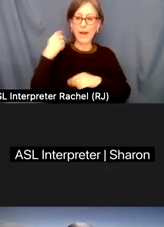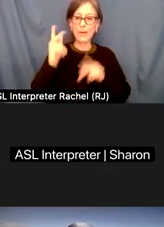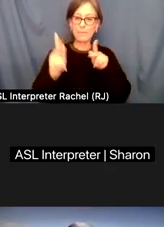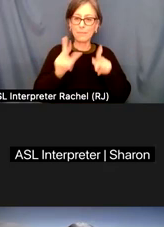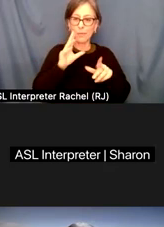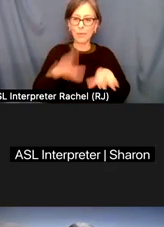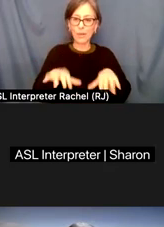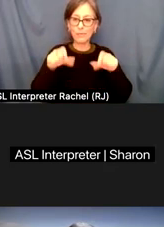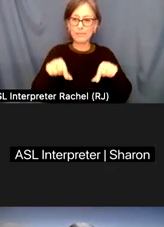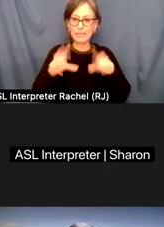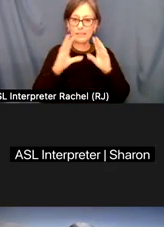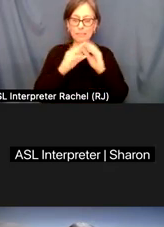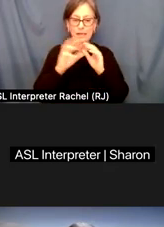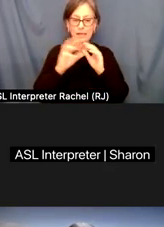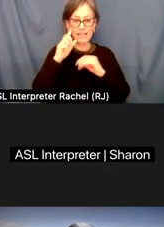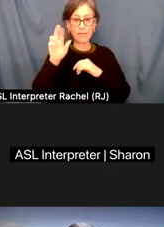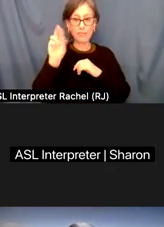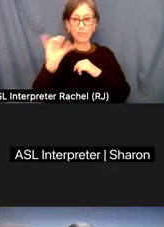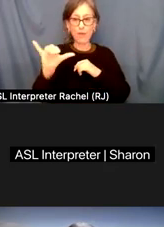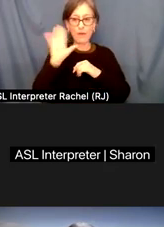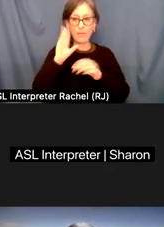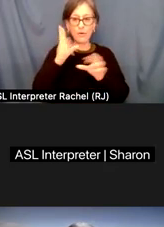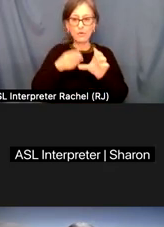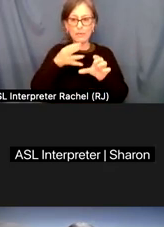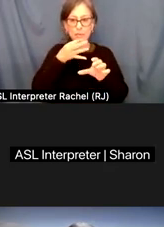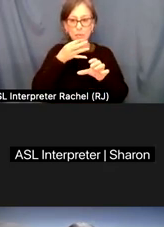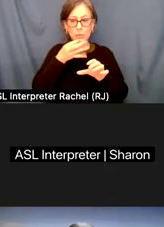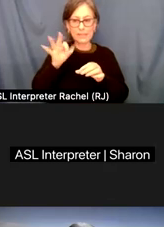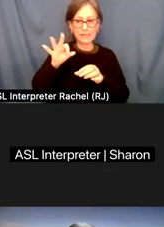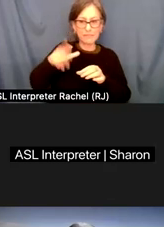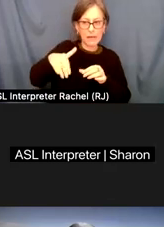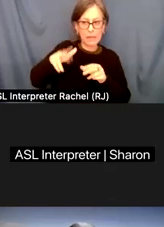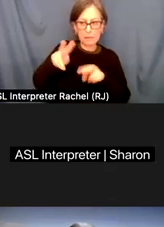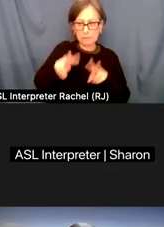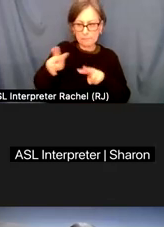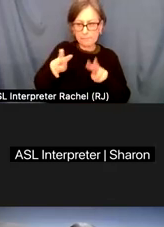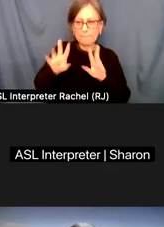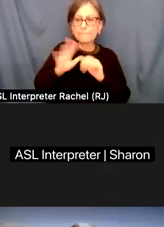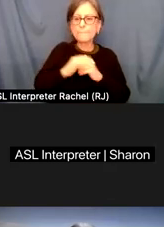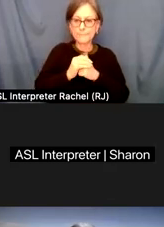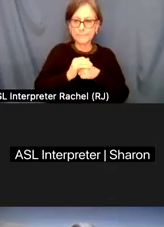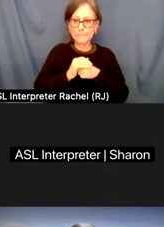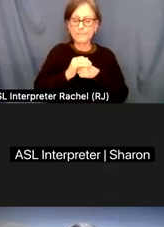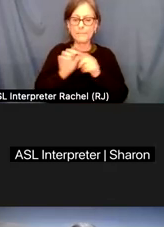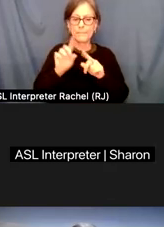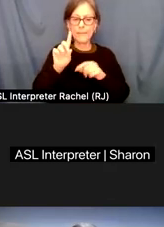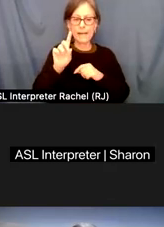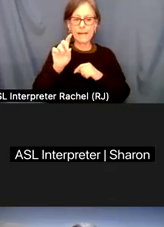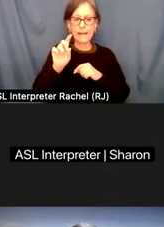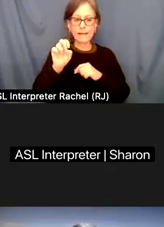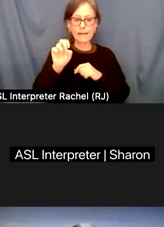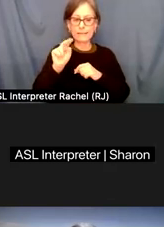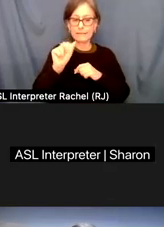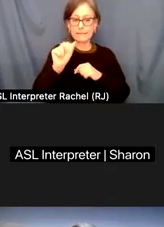believe Ray is going to be joining us in a moment, if he hasn't already, just looking. But Dina and Jeff, do you want to just give